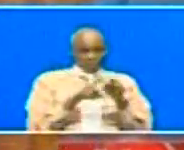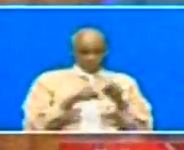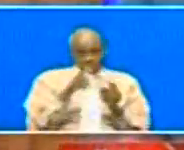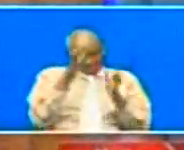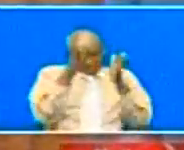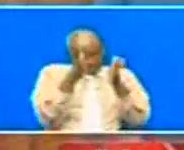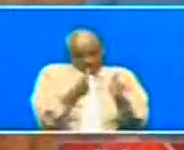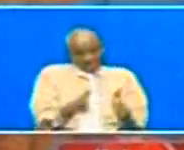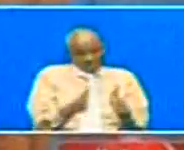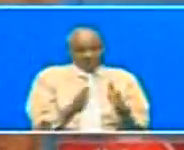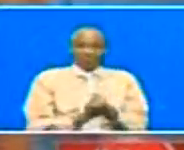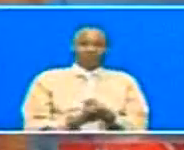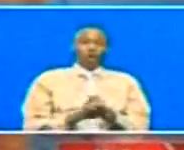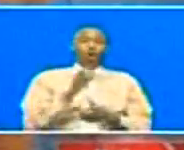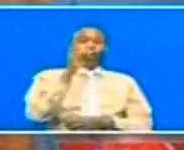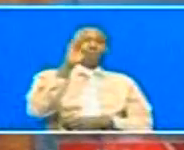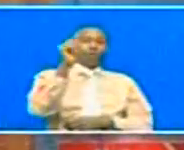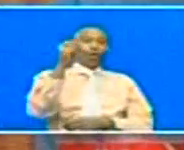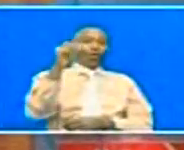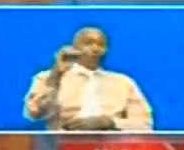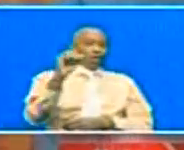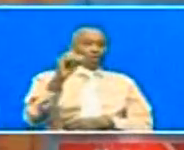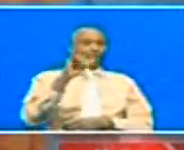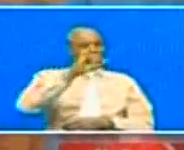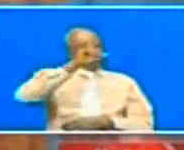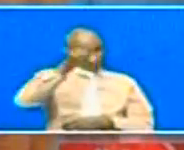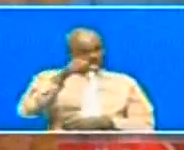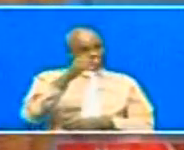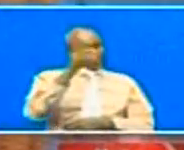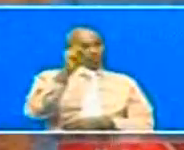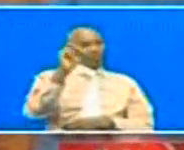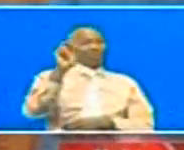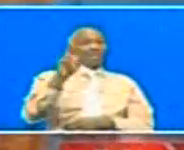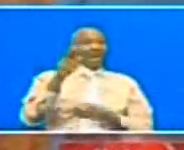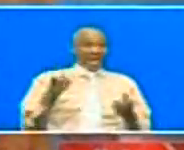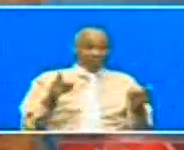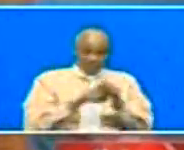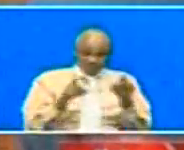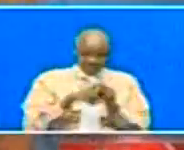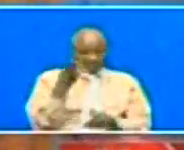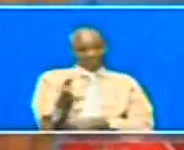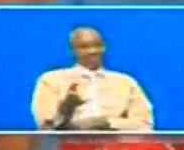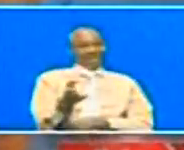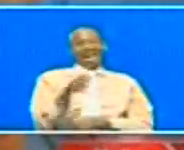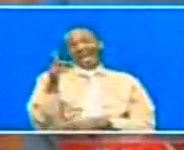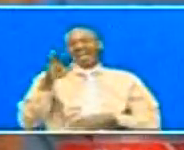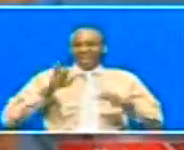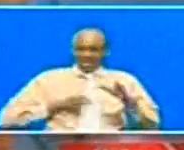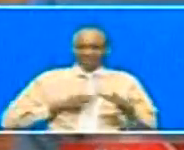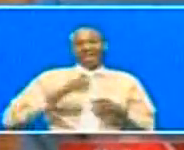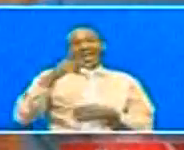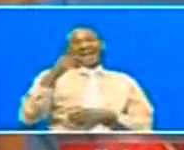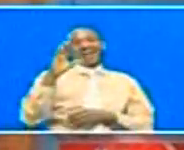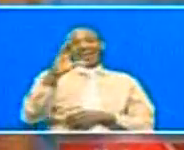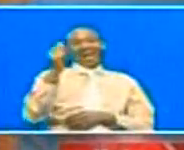Obongo Jr. and little Catherine Kasavule out of Ngara High School, I think at that